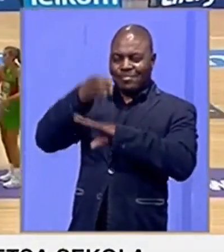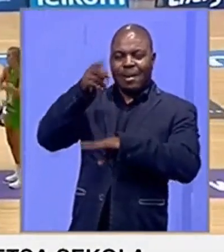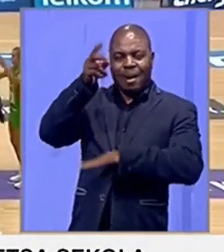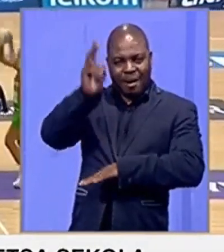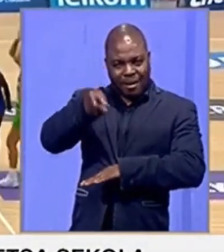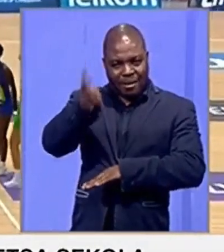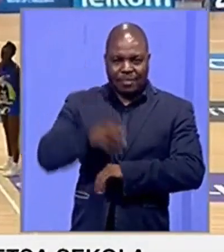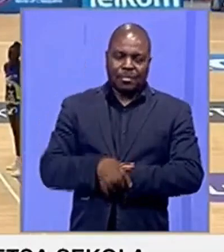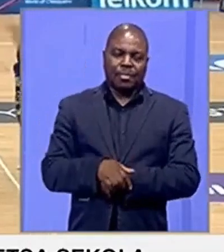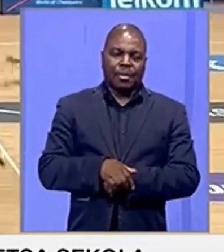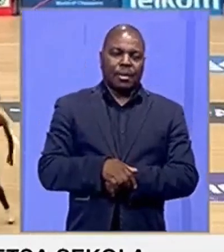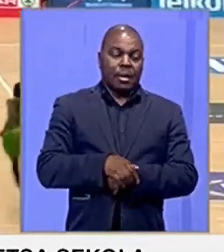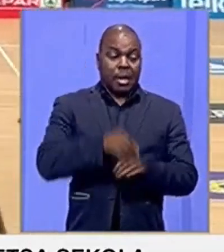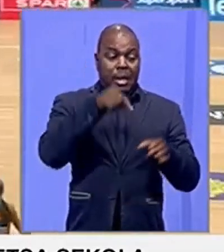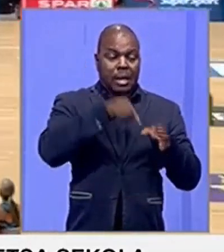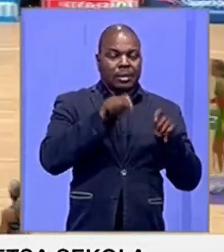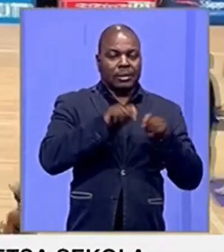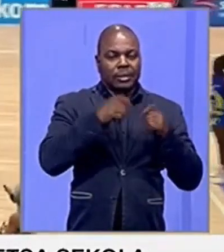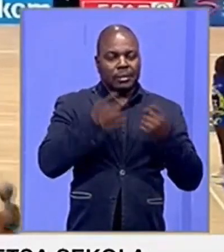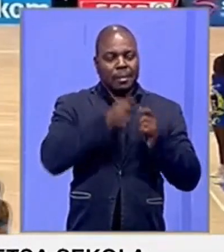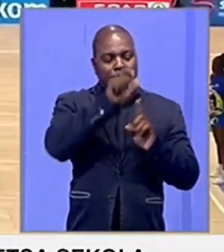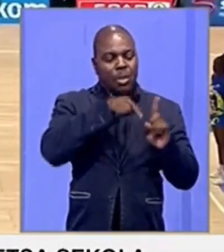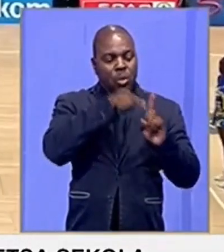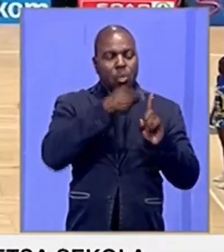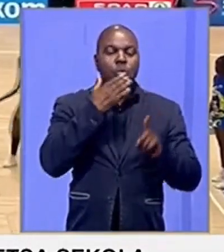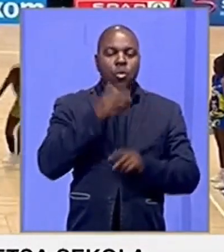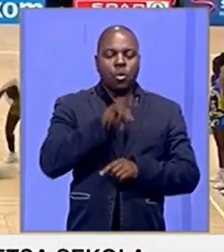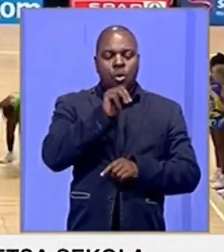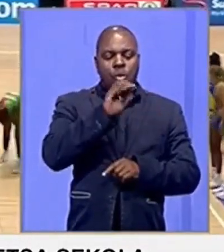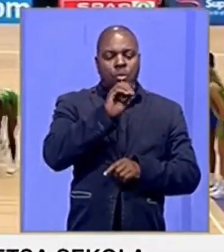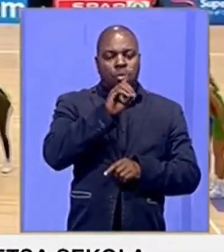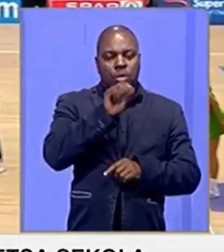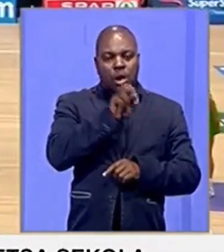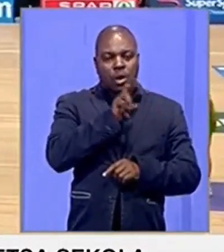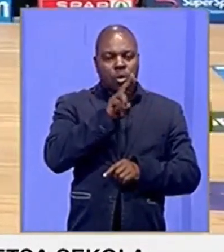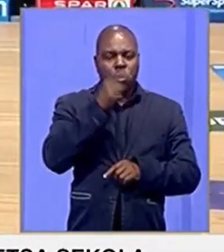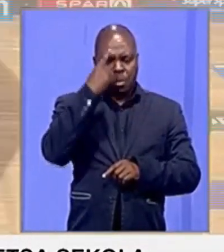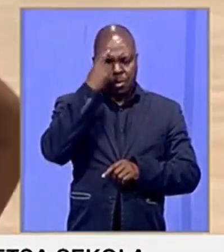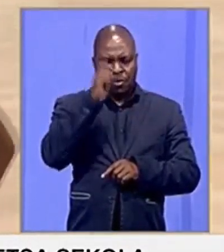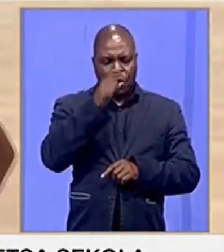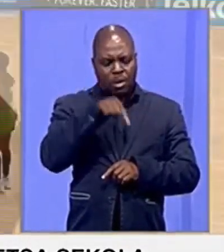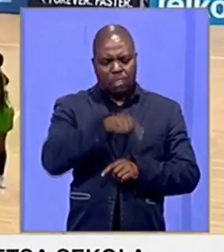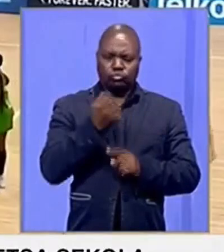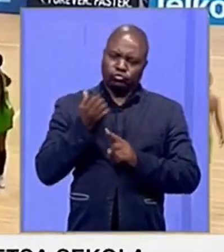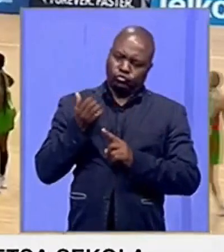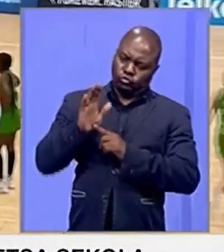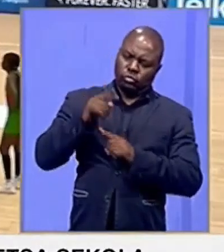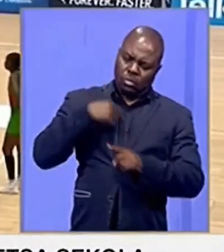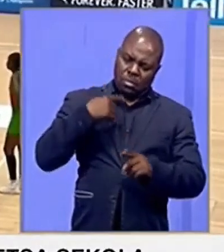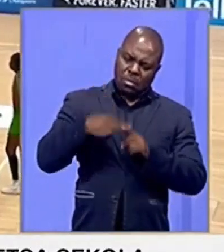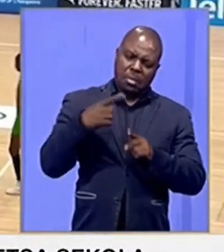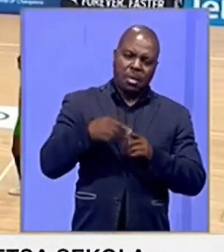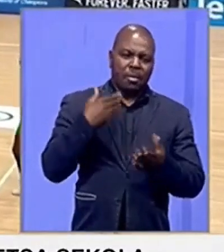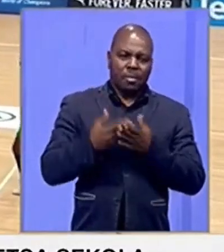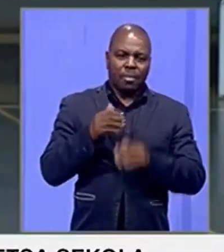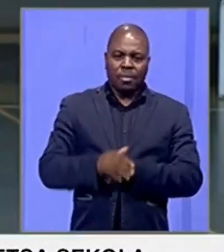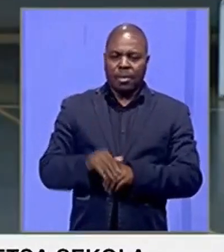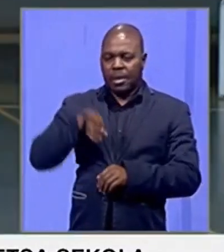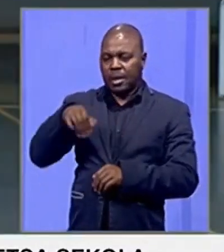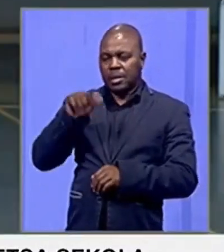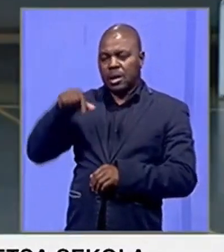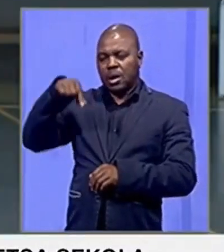bona. Sebapadi sa Fireballs China Modau o re ena ke nako ya hore sehlopha sa habo se itshupe liging ena. Jaguars is a phenomenal